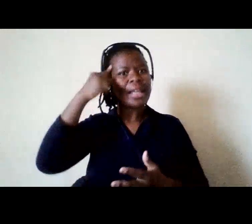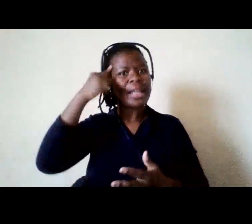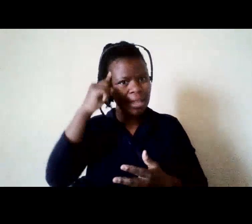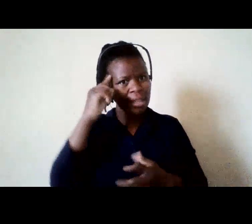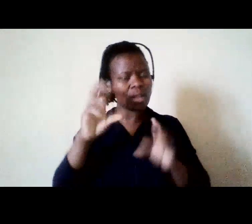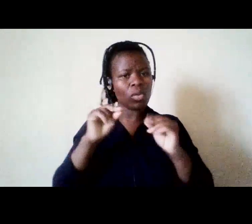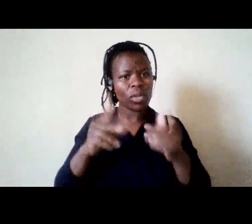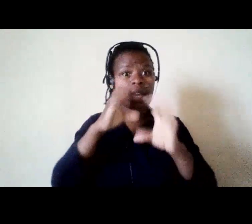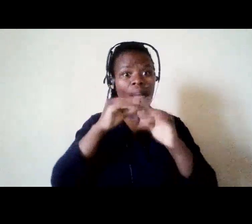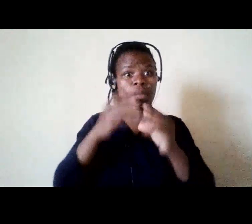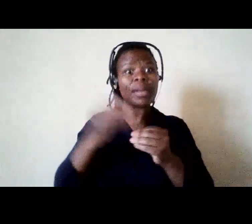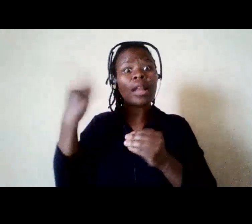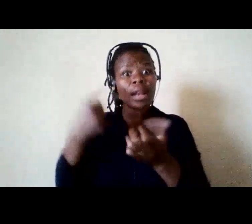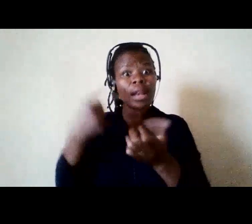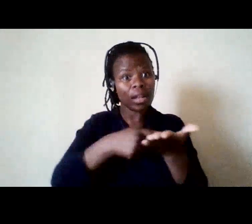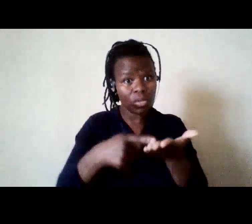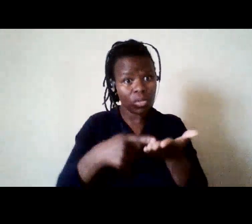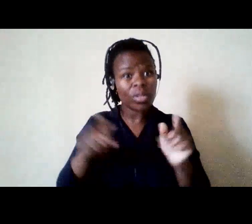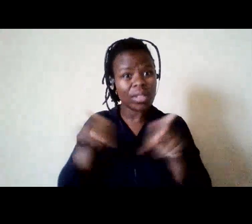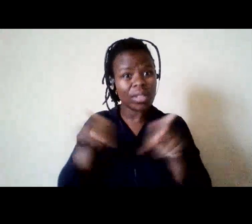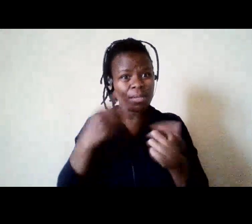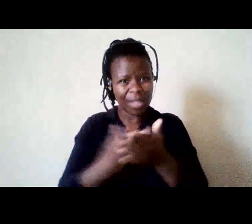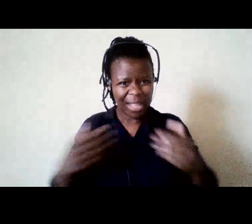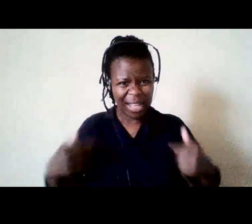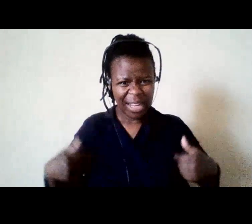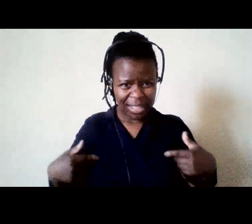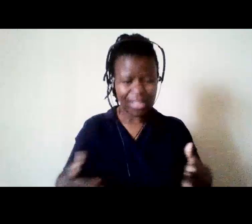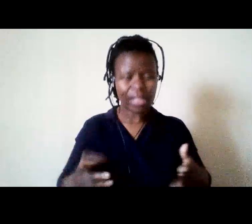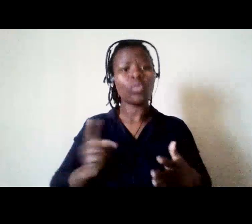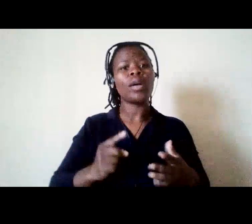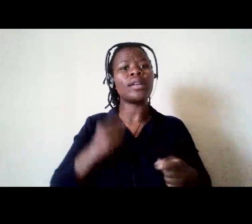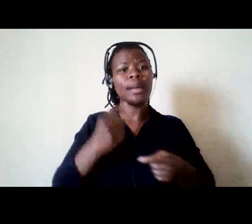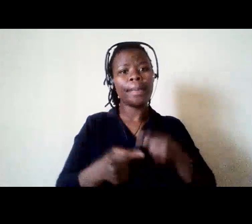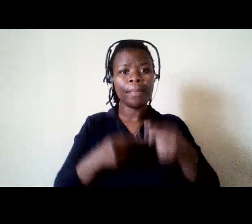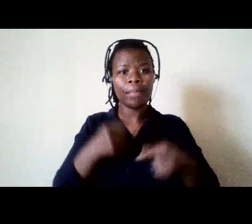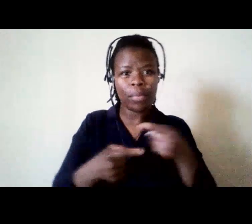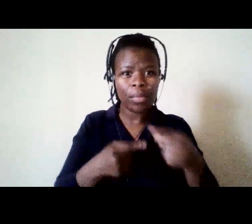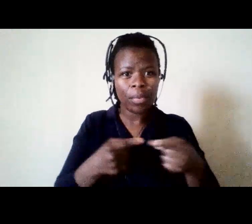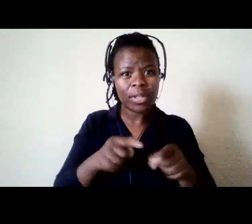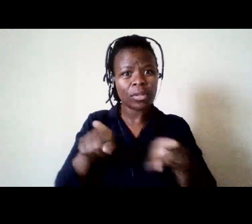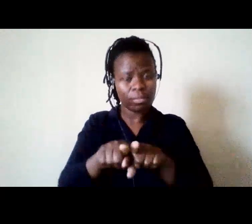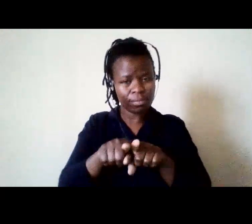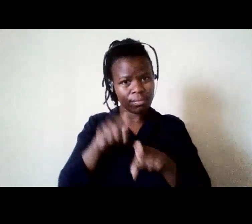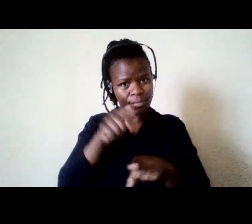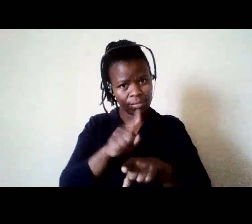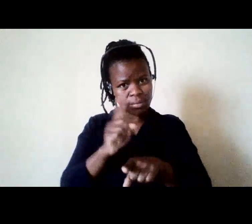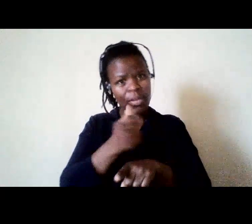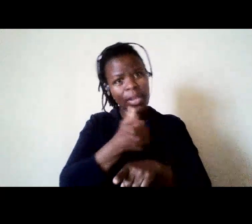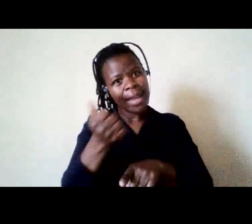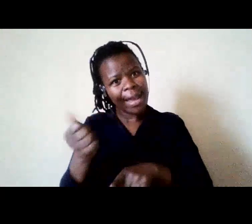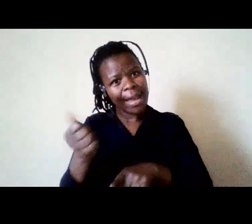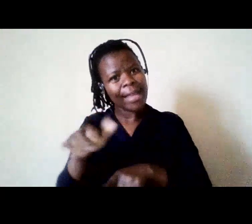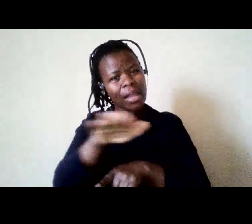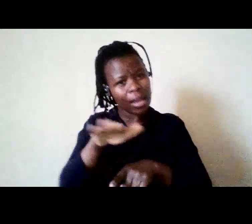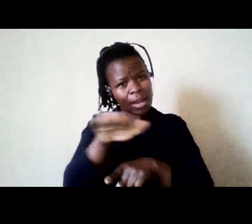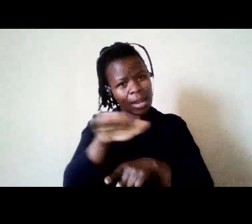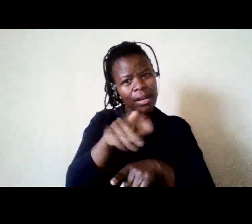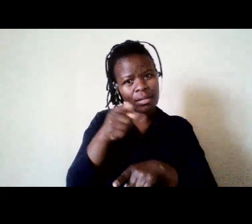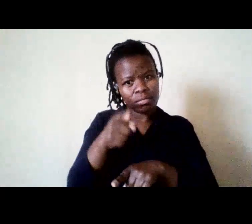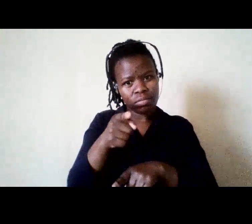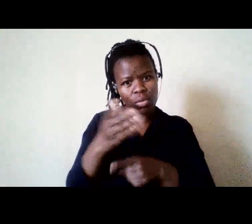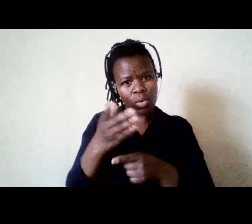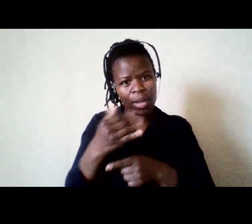to start the process might be the area of research, might be the area of other areas that surround surgery. We now have AI.